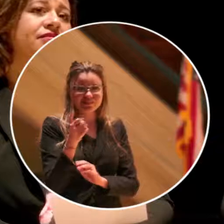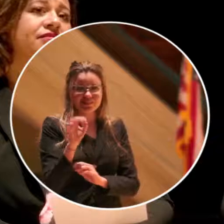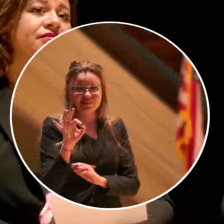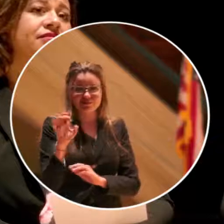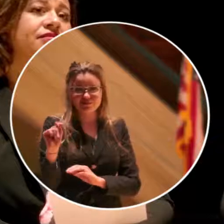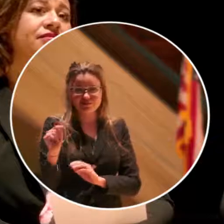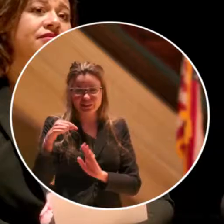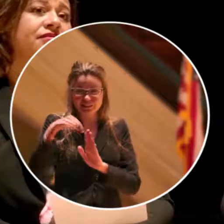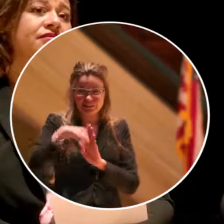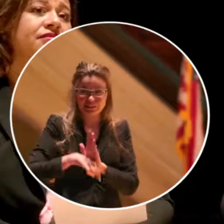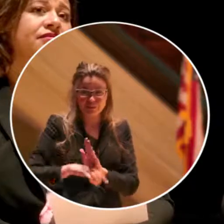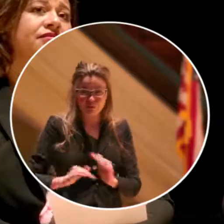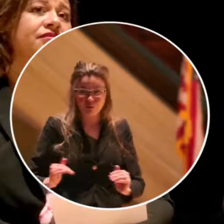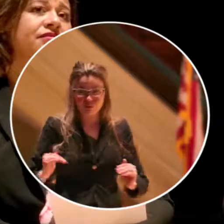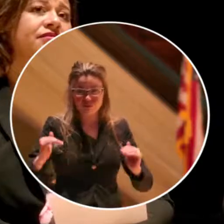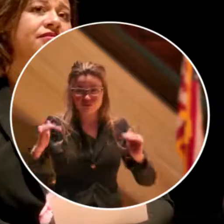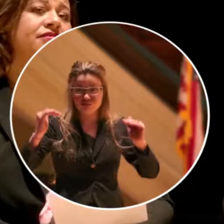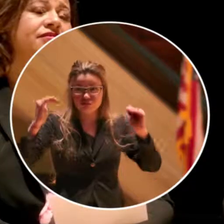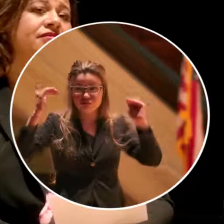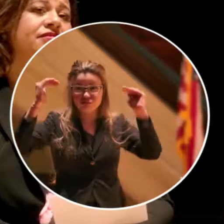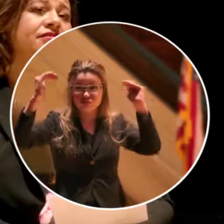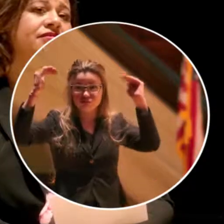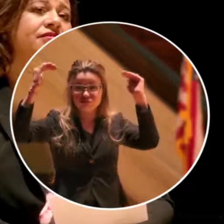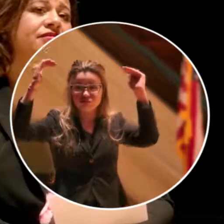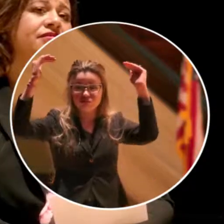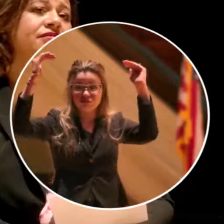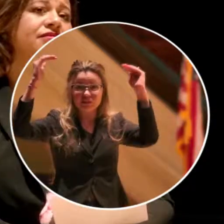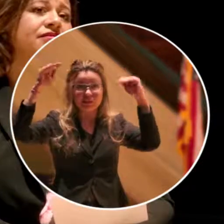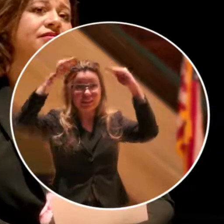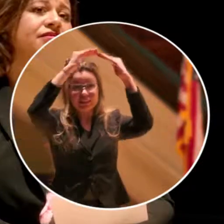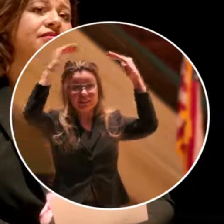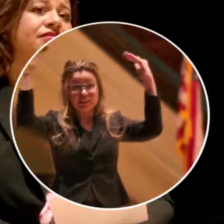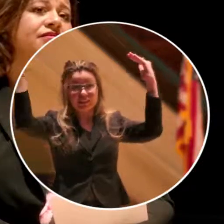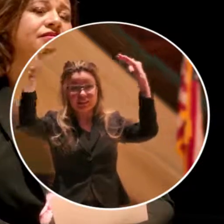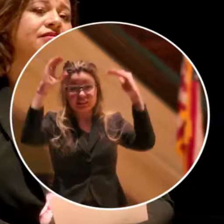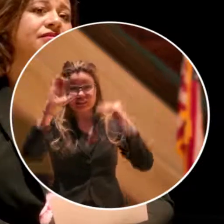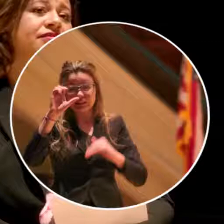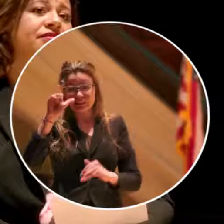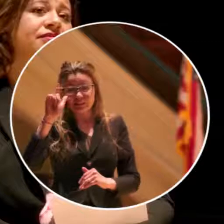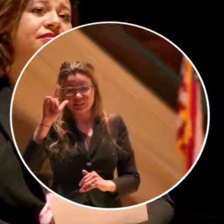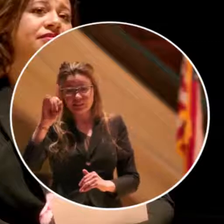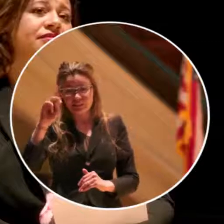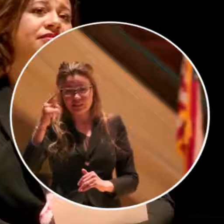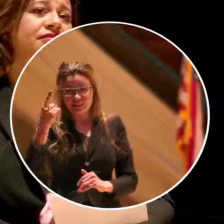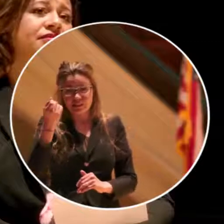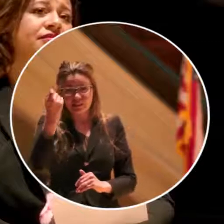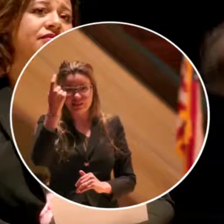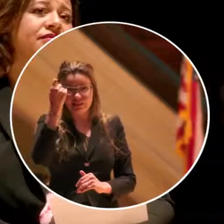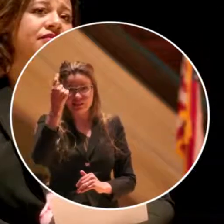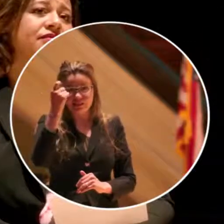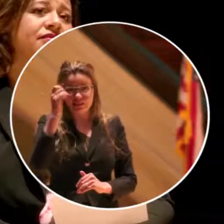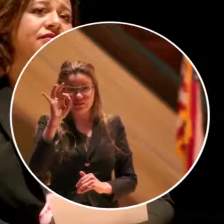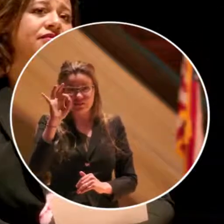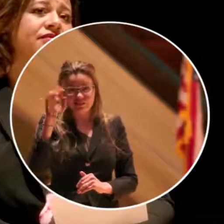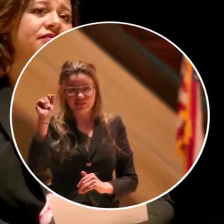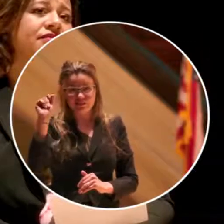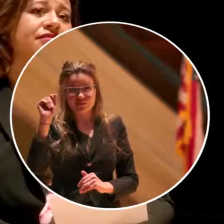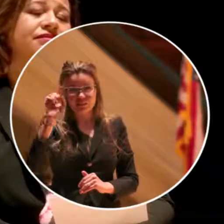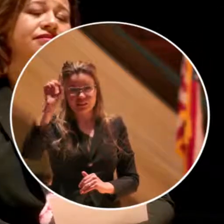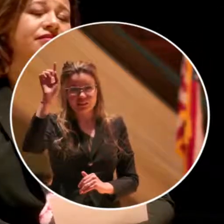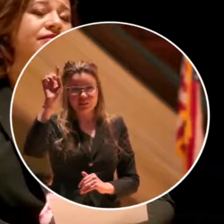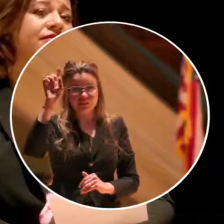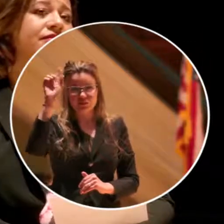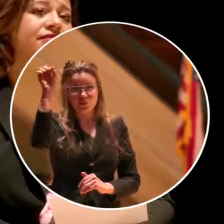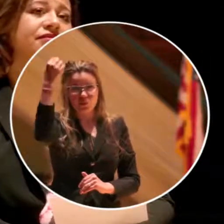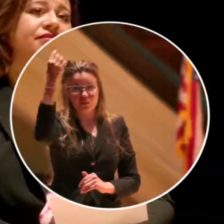deep. The ceiling was 11 and was the only thing that didn't need thorough cleaning or